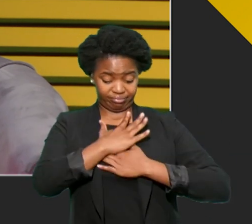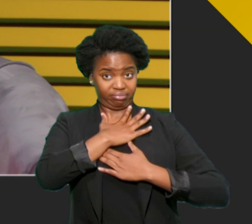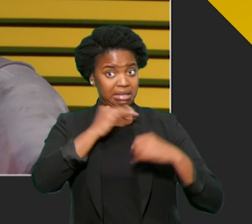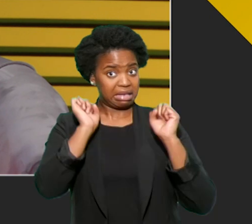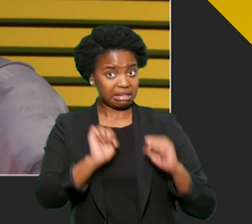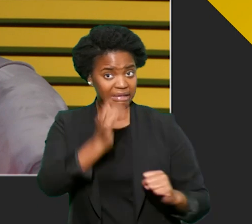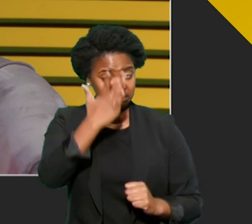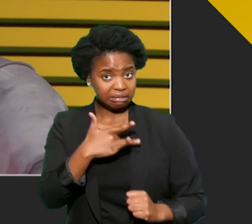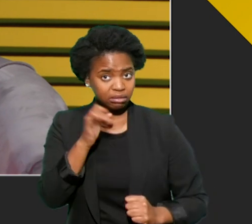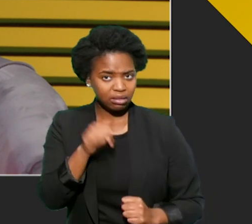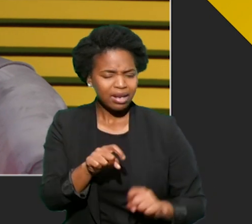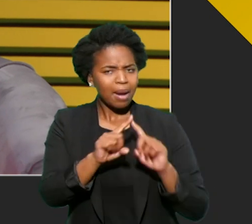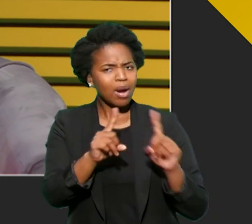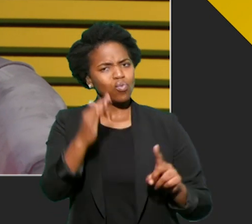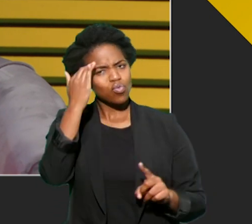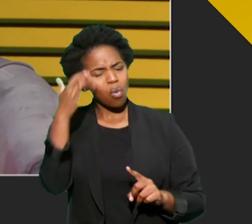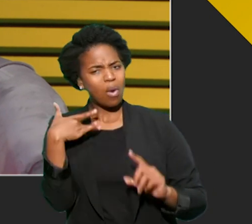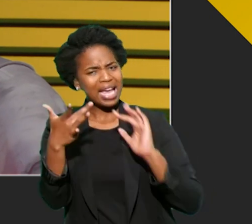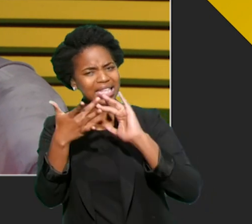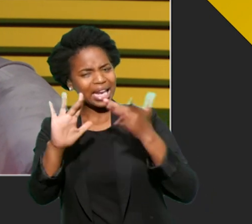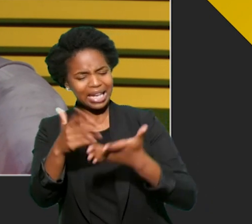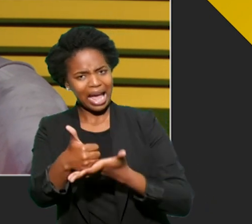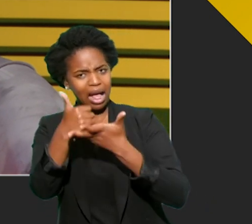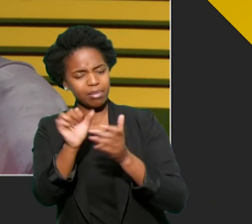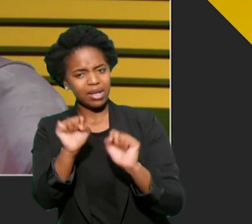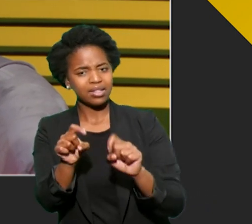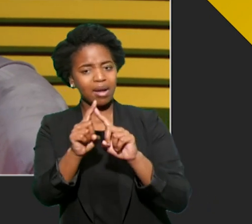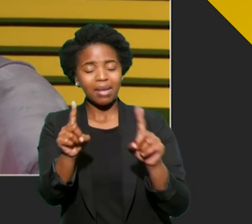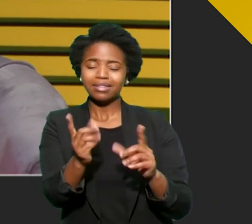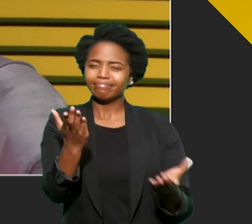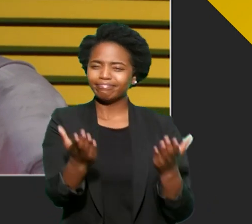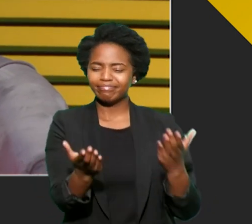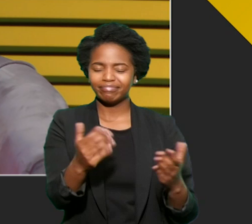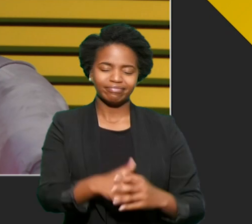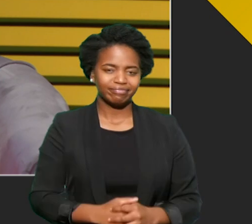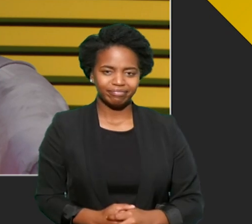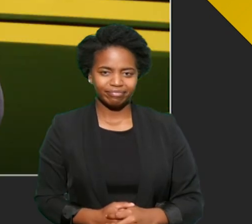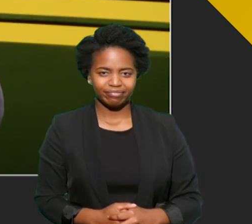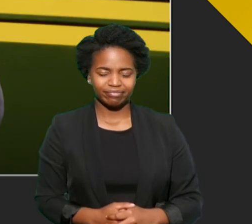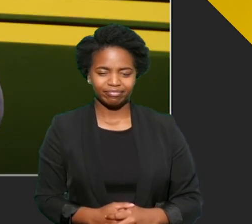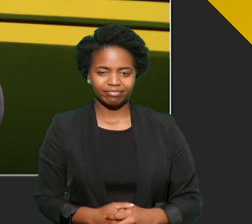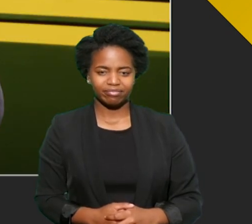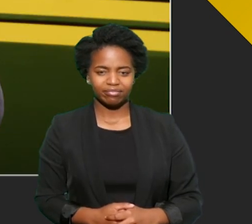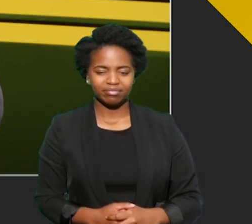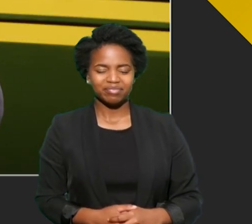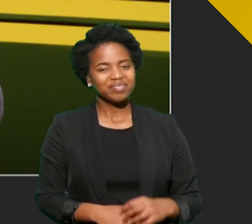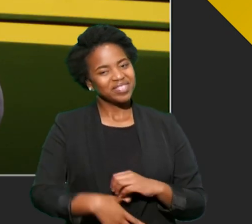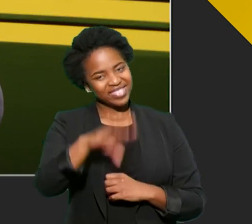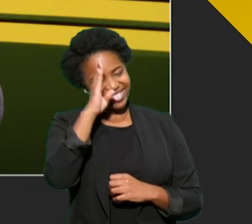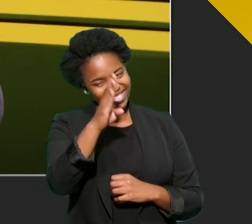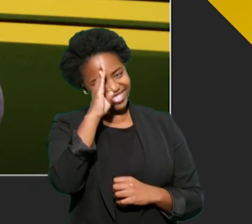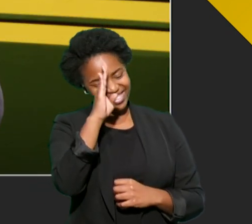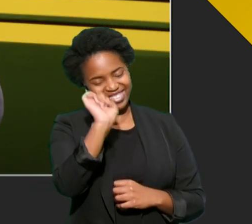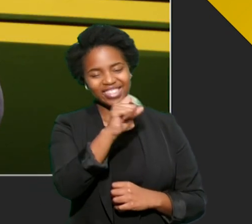gore e ka khona gore thusha go berekisa internet but also putting down those data prices. Ngithi nami ngibingelele kumbukeli ohlele